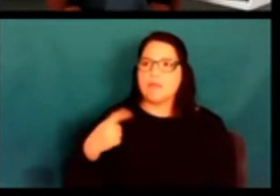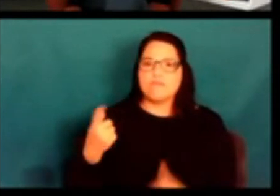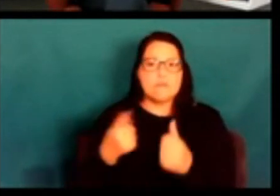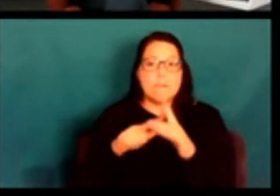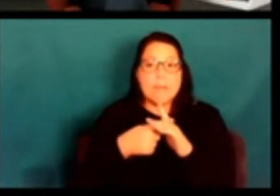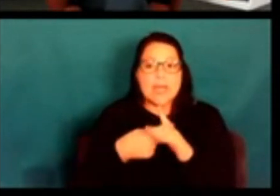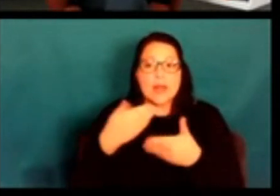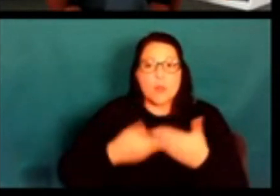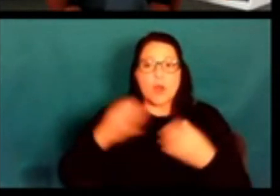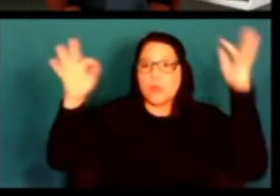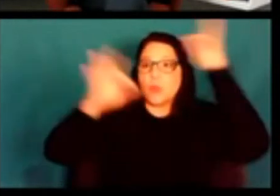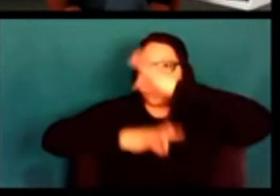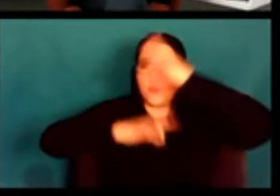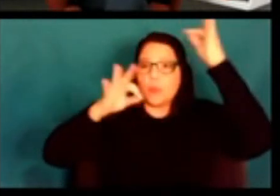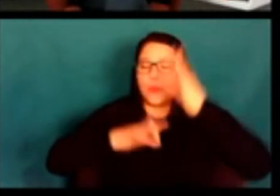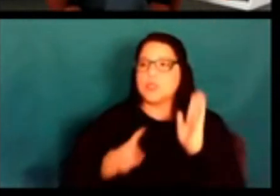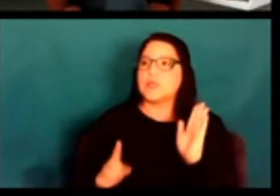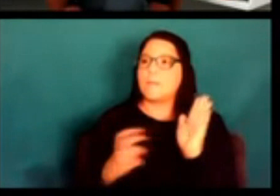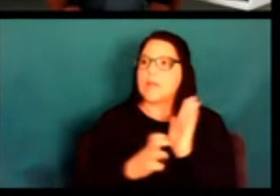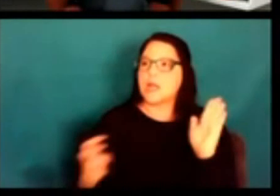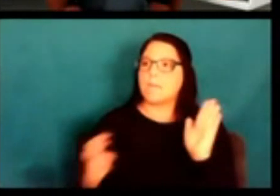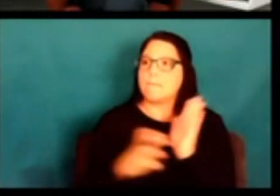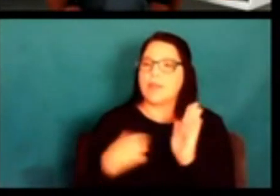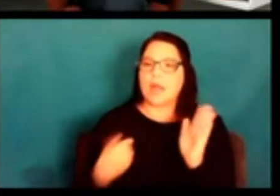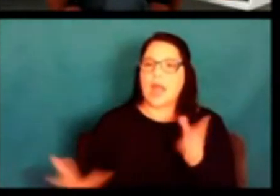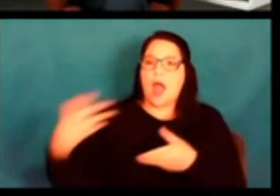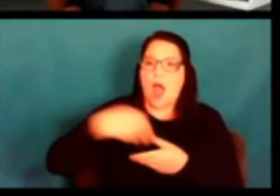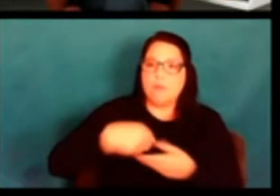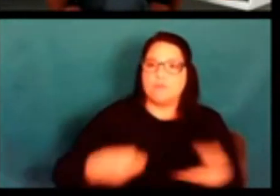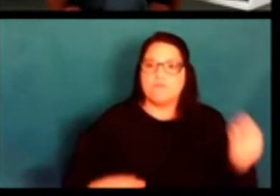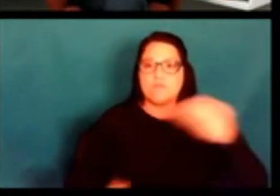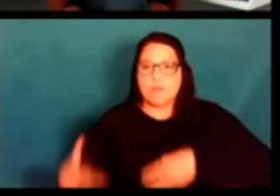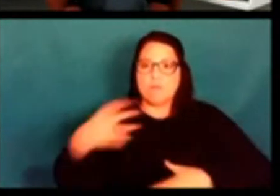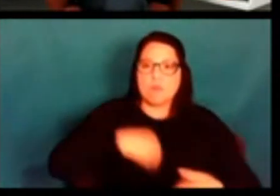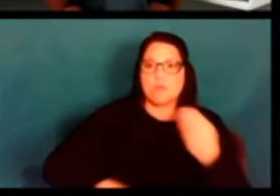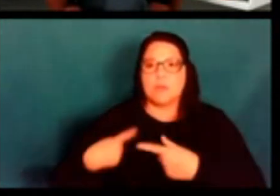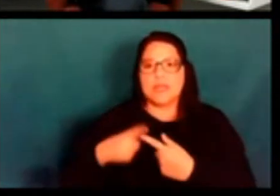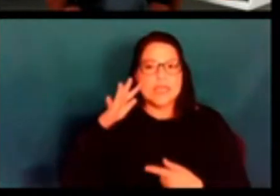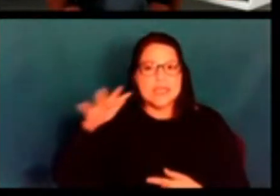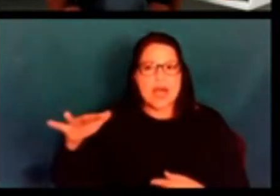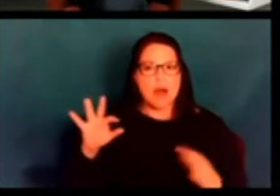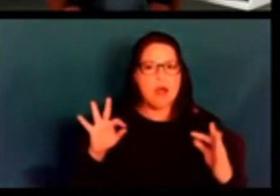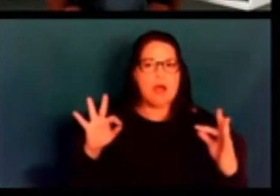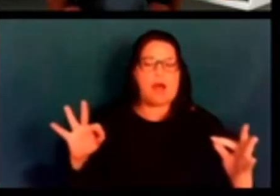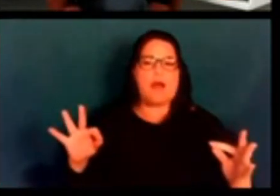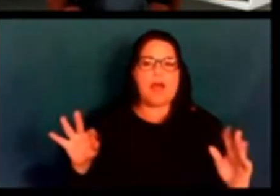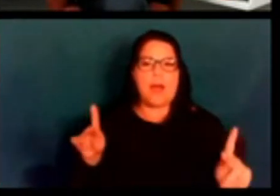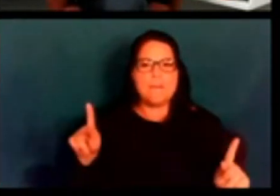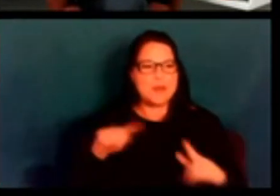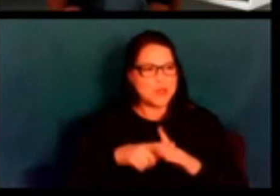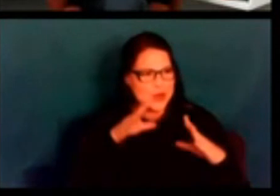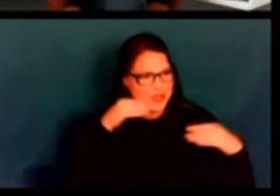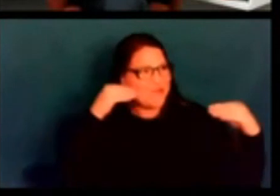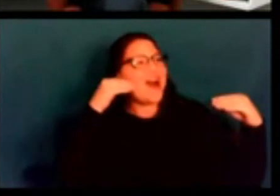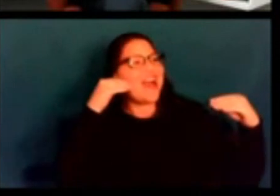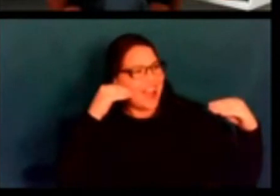beginning. Okay. Just a beat, and then I just throw stuff in it till it feels good or sound good, and everybody starts smiling.